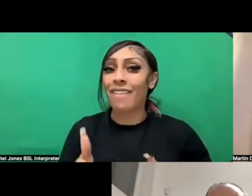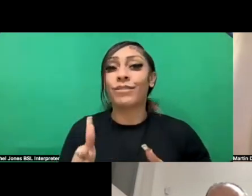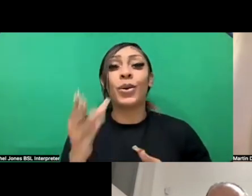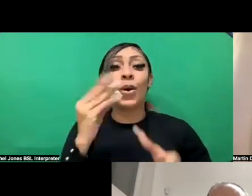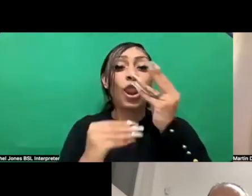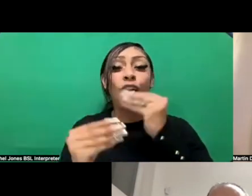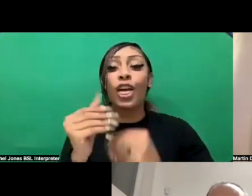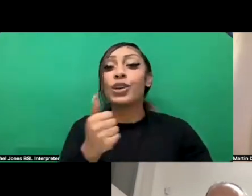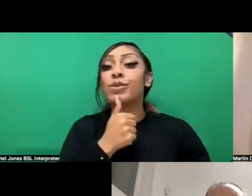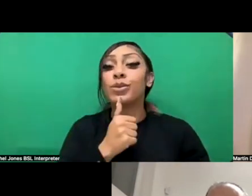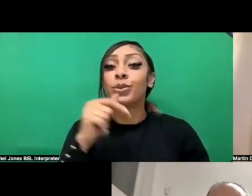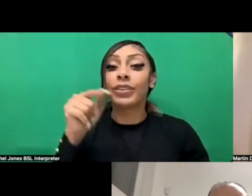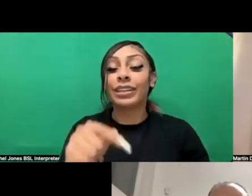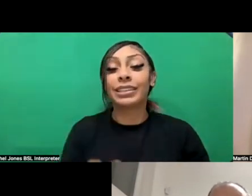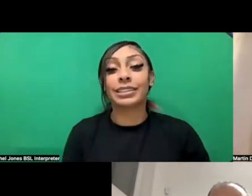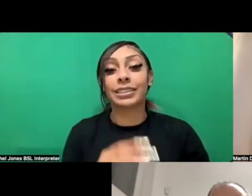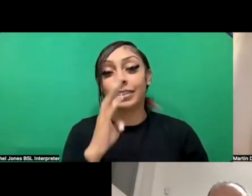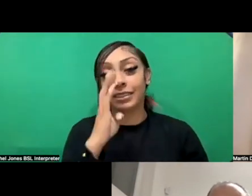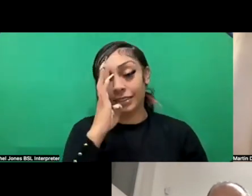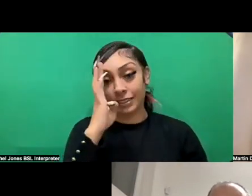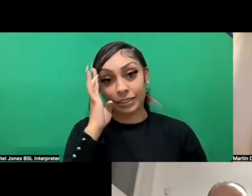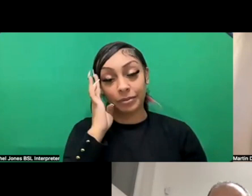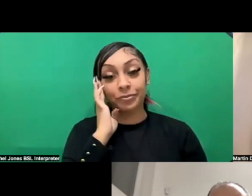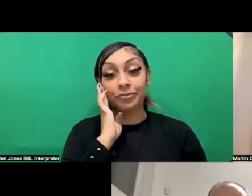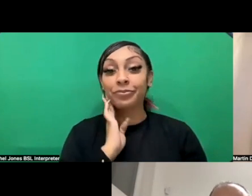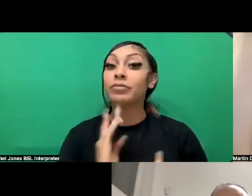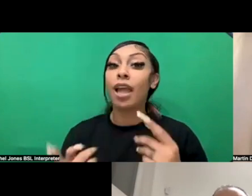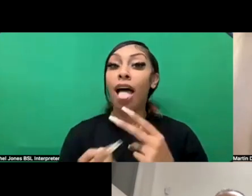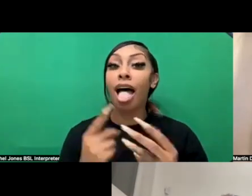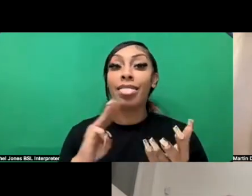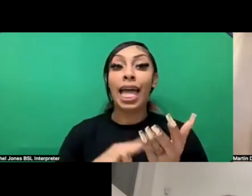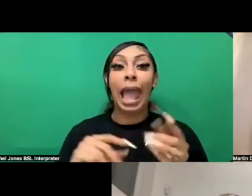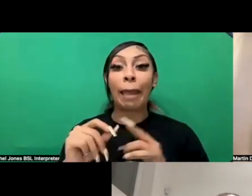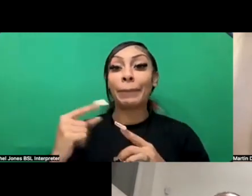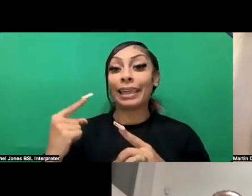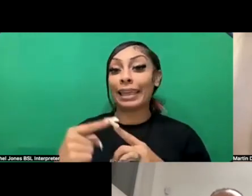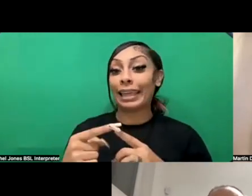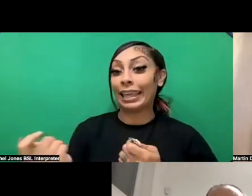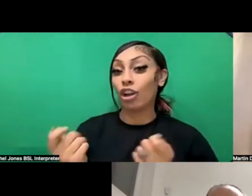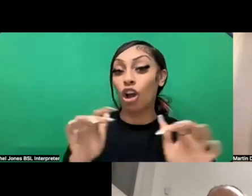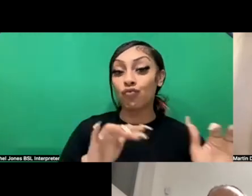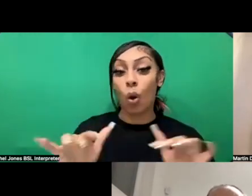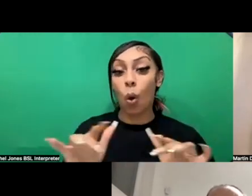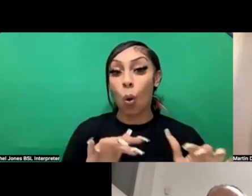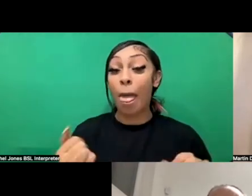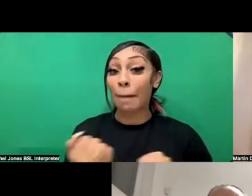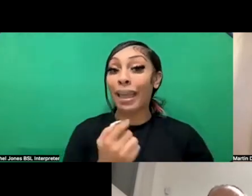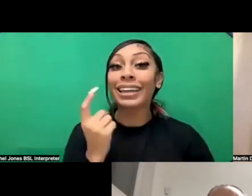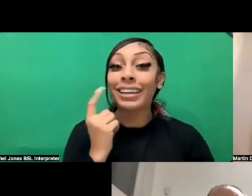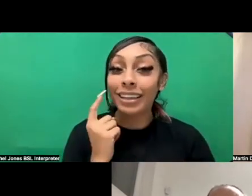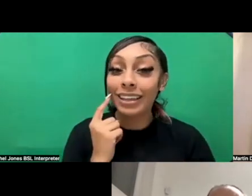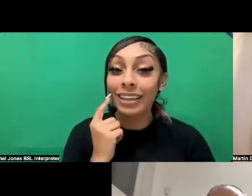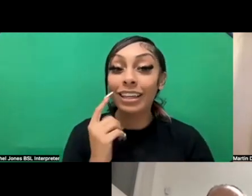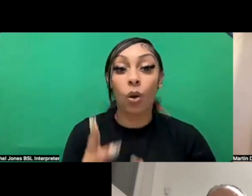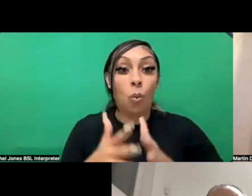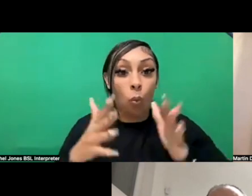things. I would say the LinnStrument and other MPE controllers, they make it easier because they give you this wider